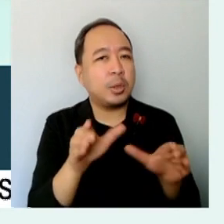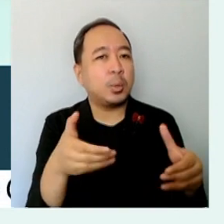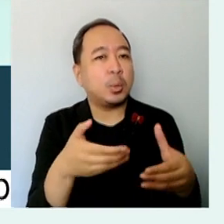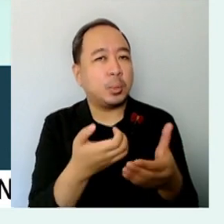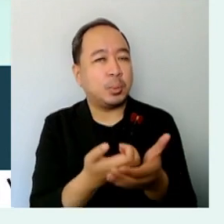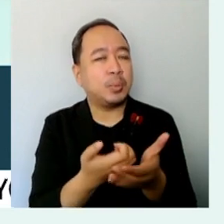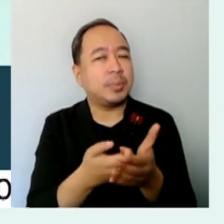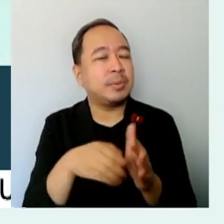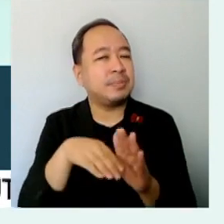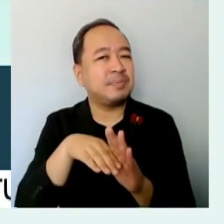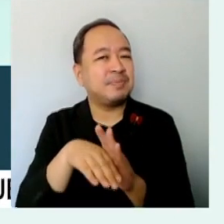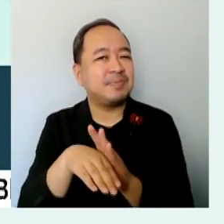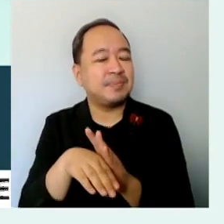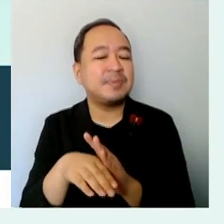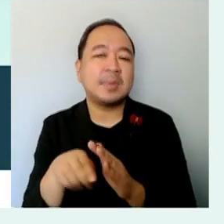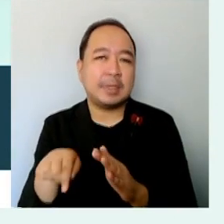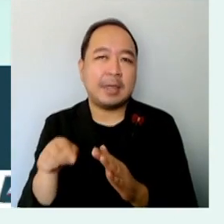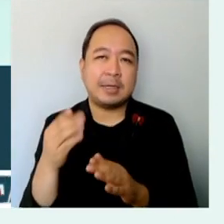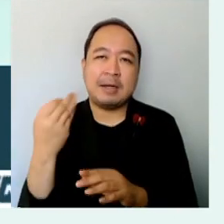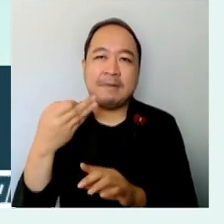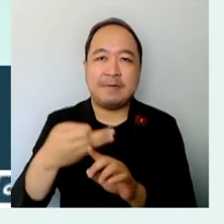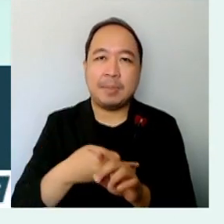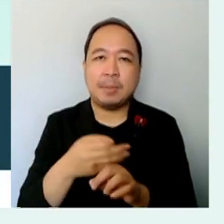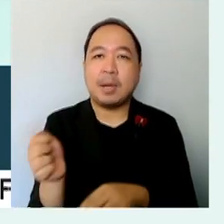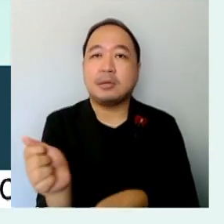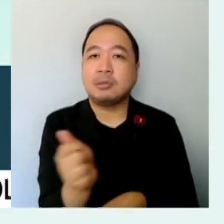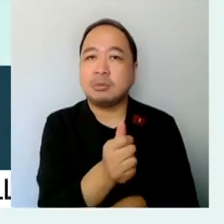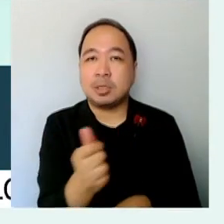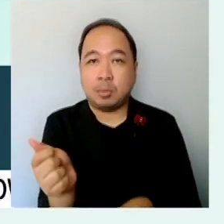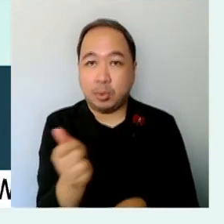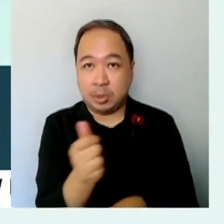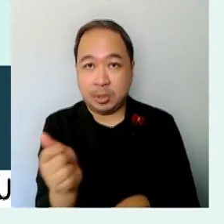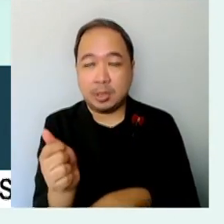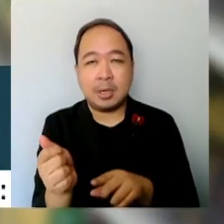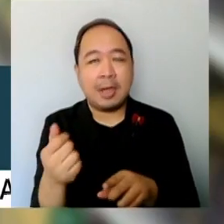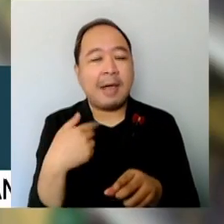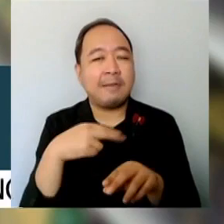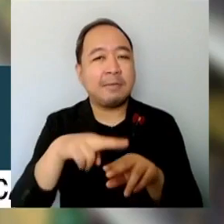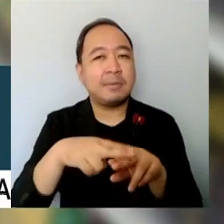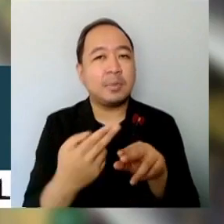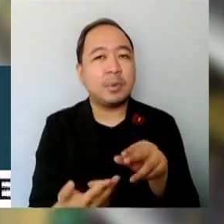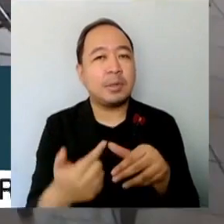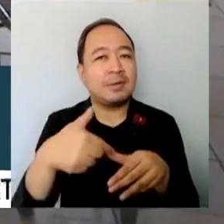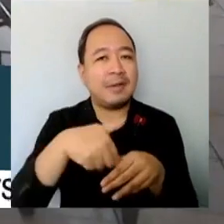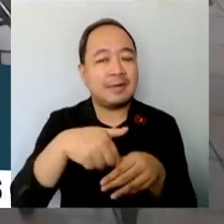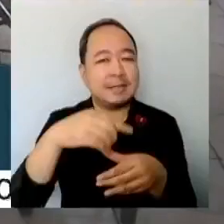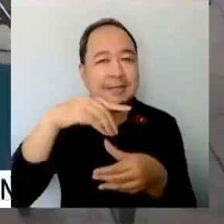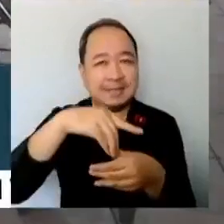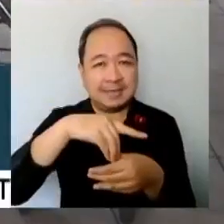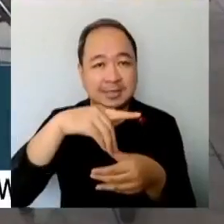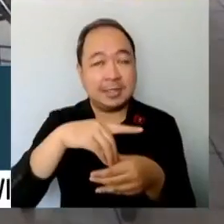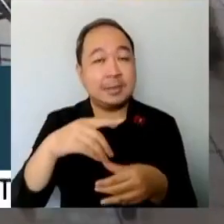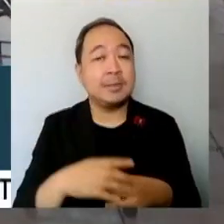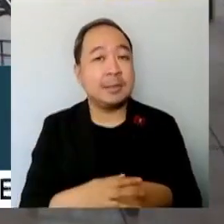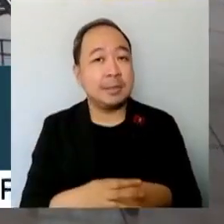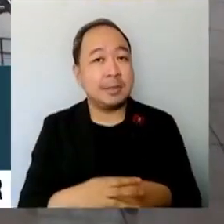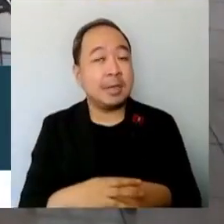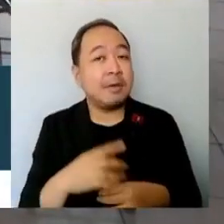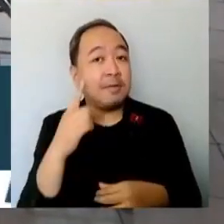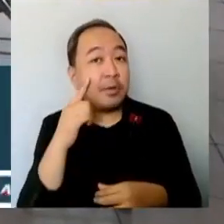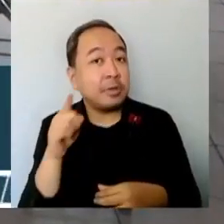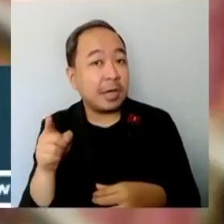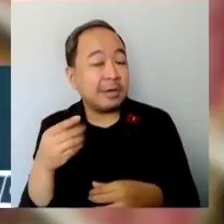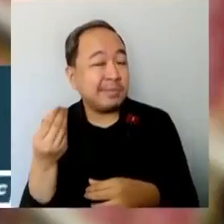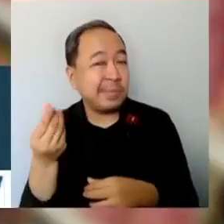in February headline inflation: transport, specifically lower gasoline and diesel prices. Core inflation, which strips out